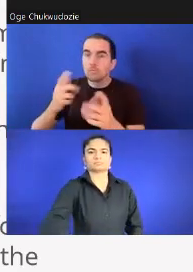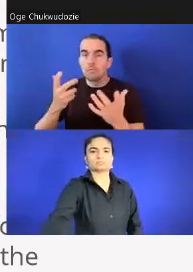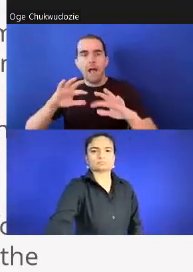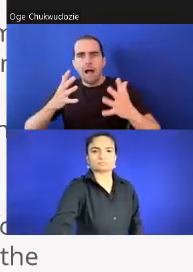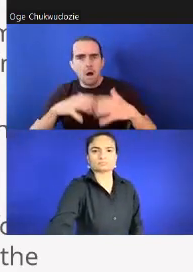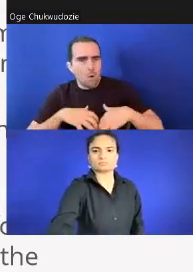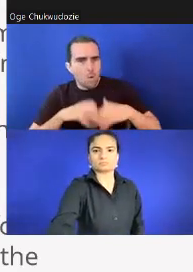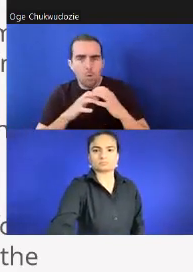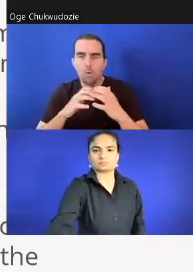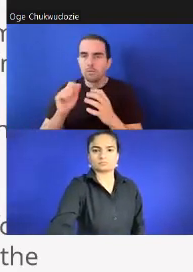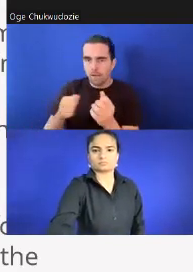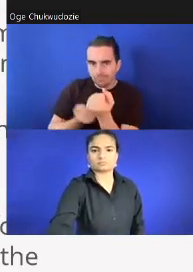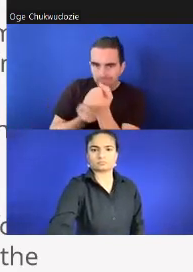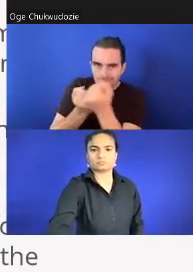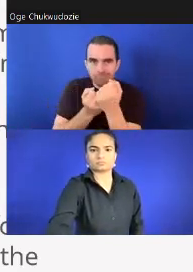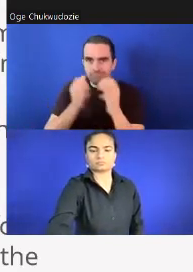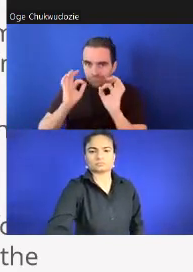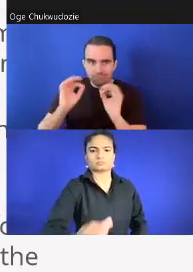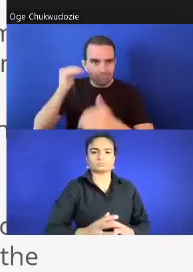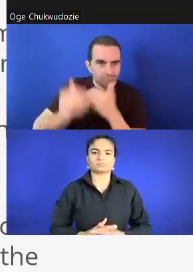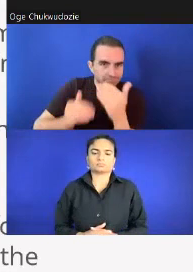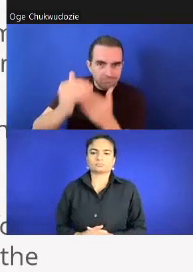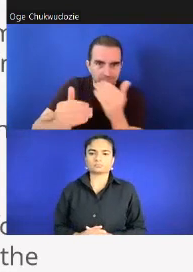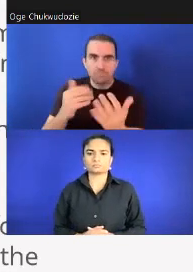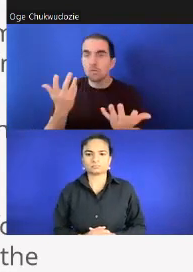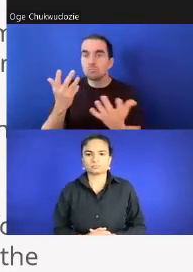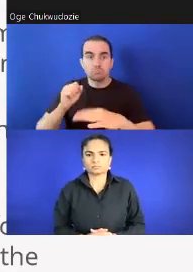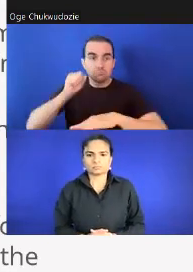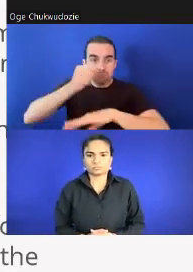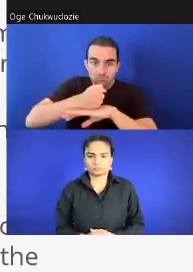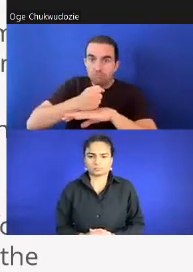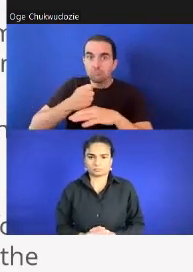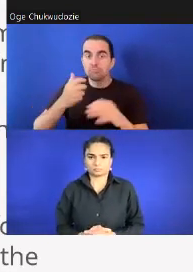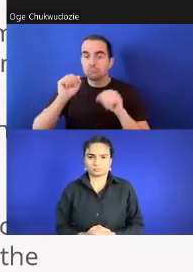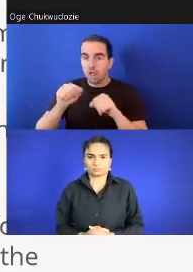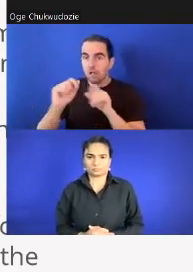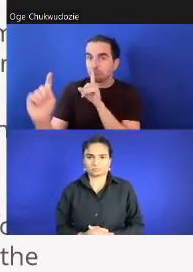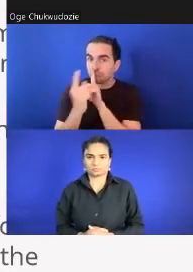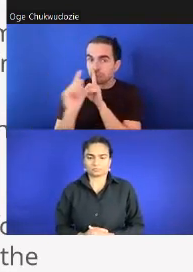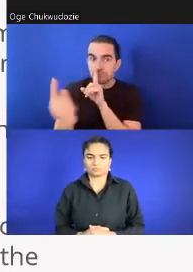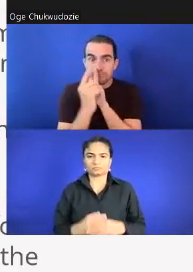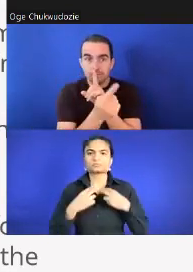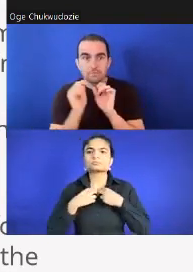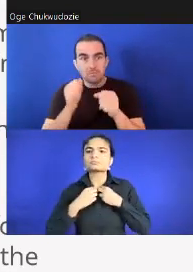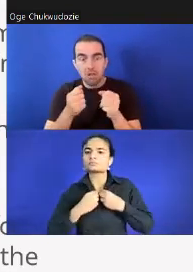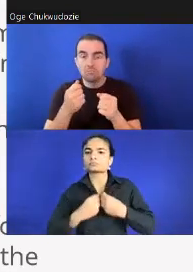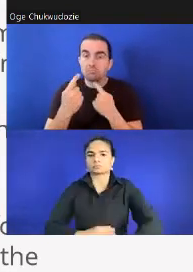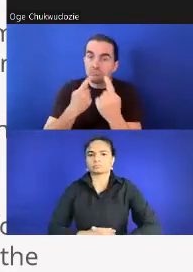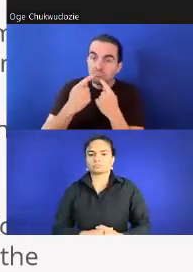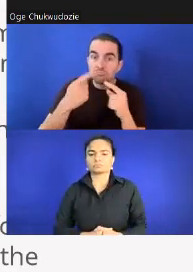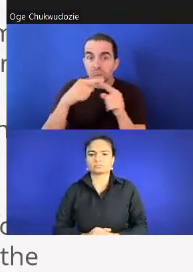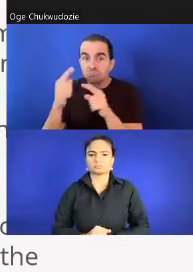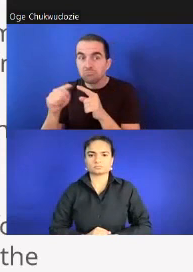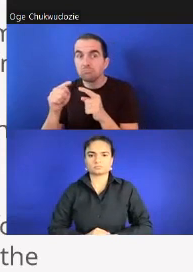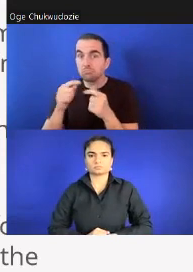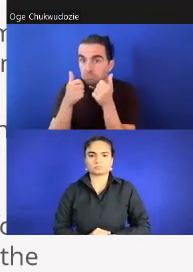a booth, or placing our suggestion boxes are safe for the people. It could be the place that when